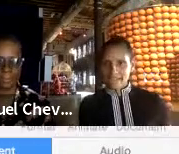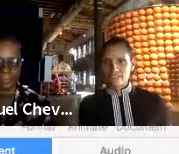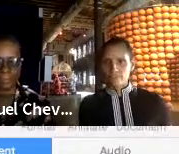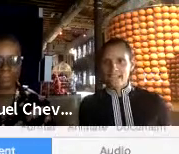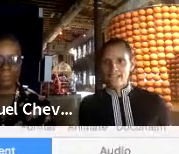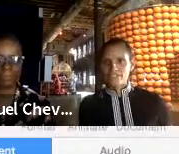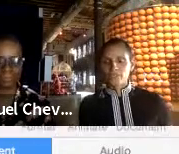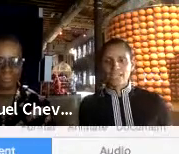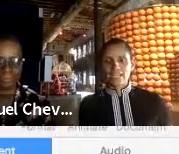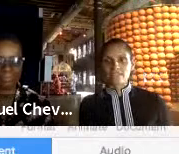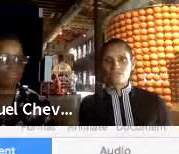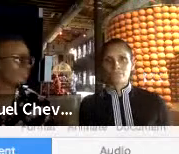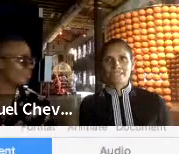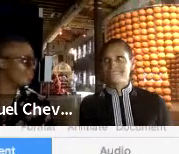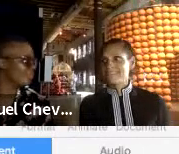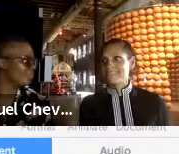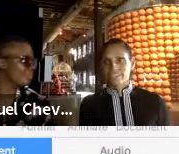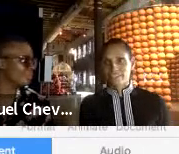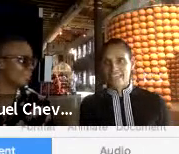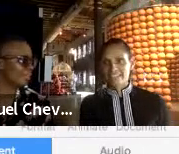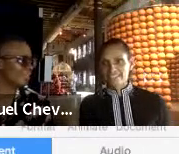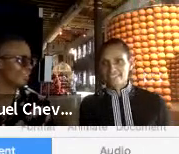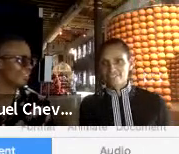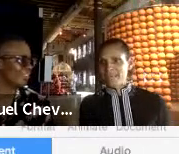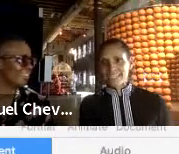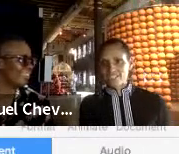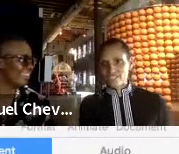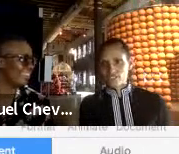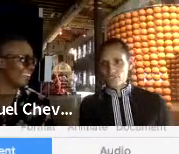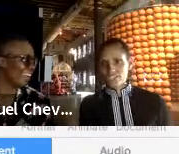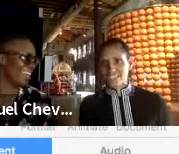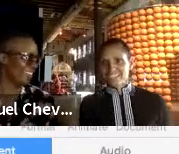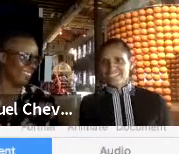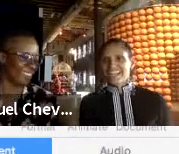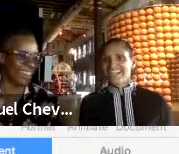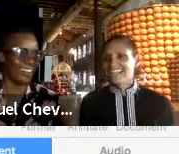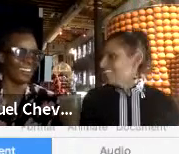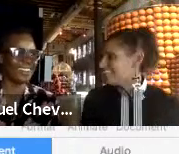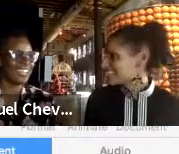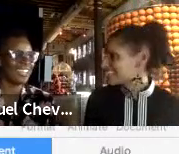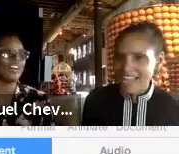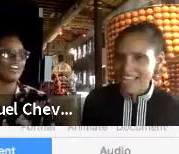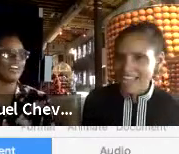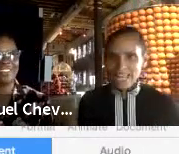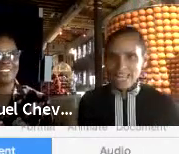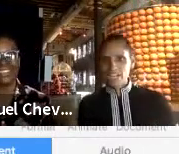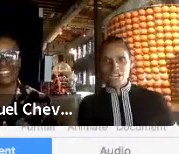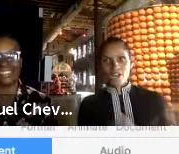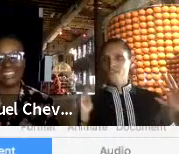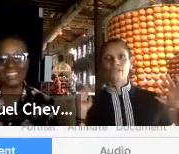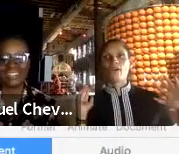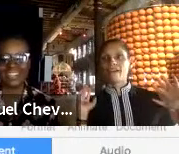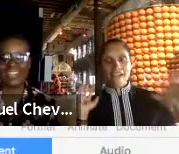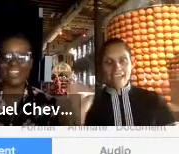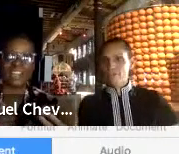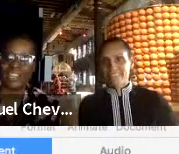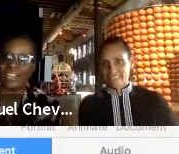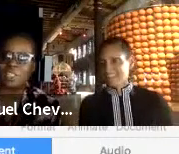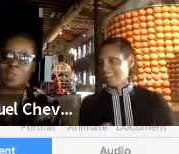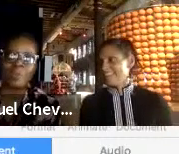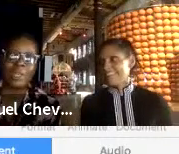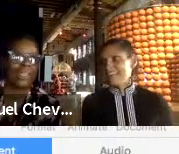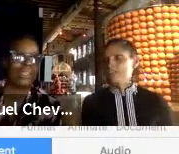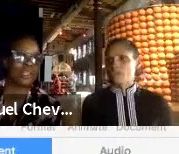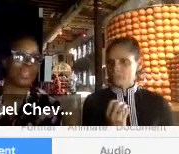scale it back if we have to. And we never hear that from any institution. No, I know. It's never like go for